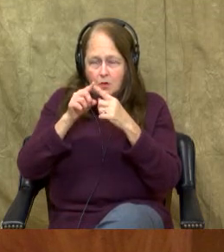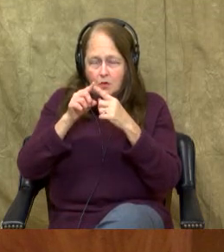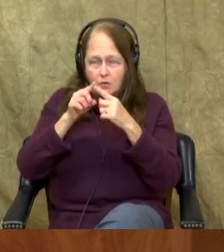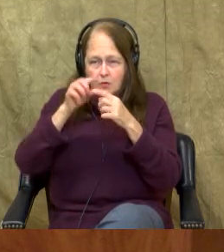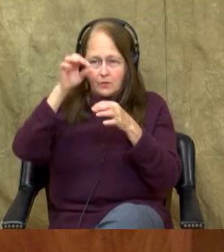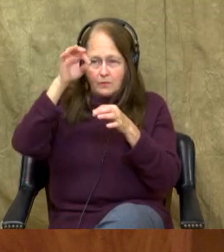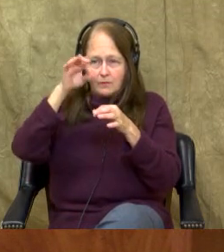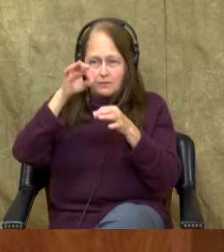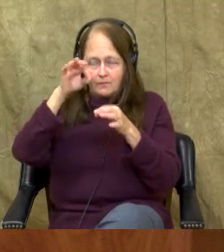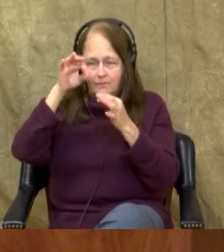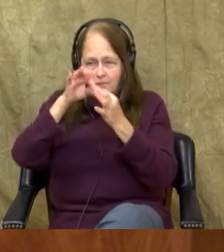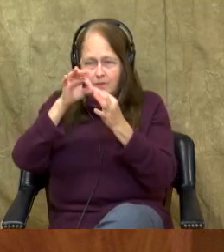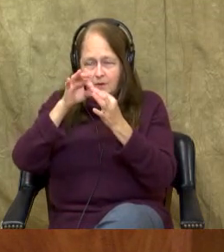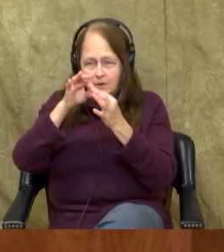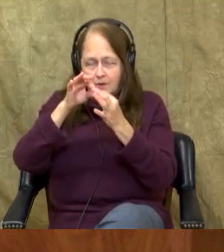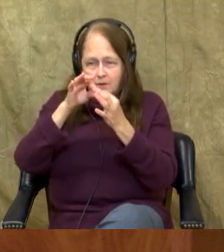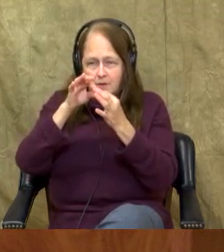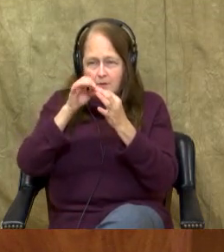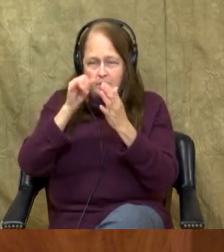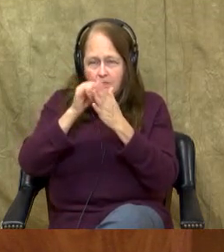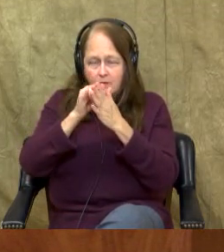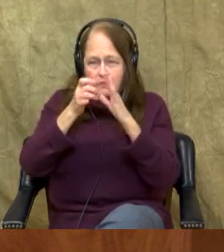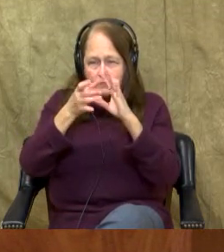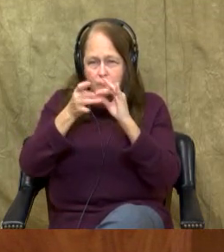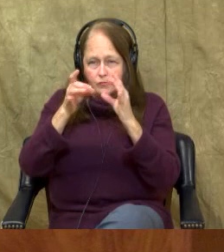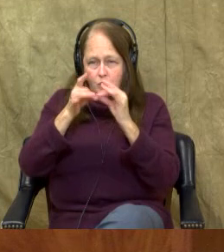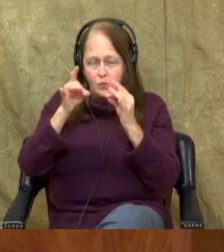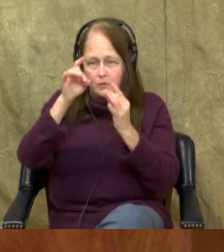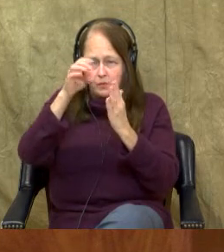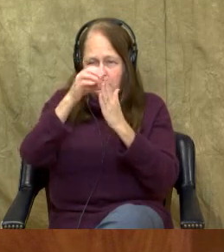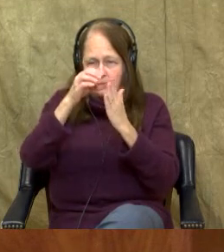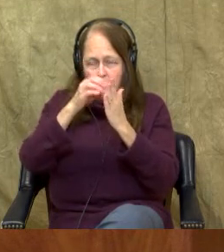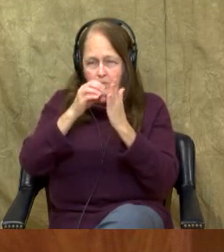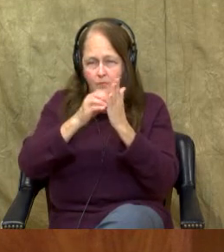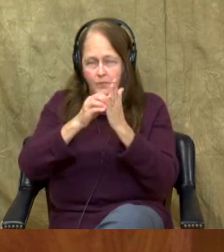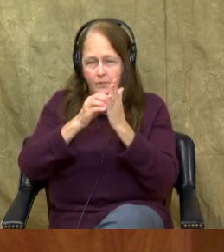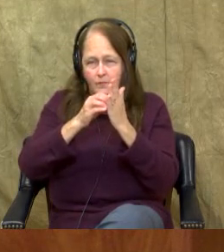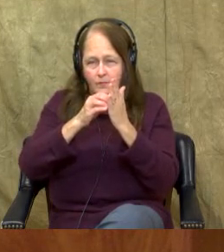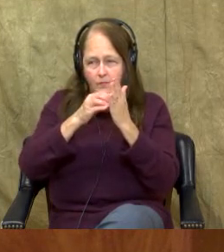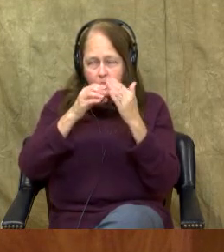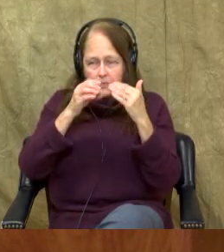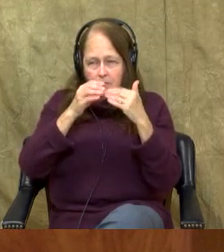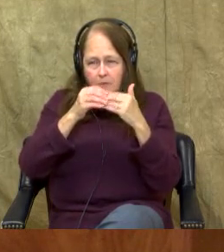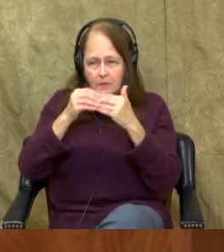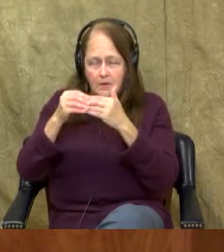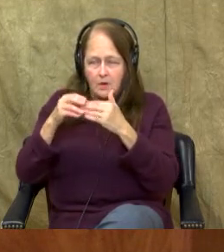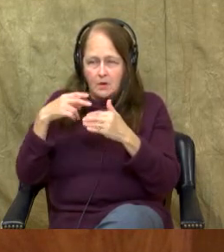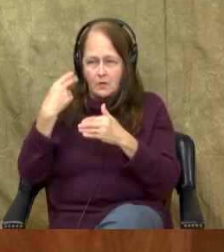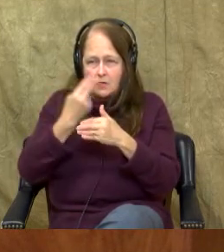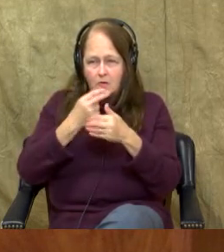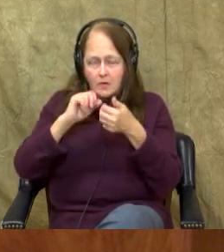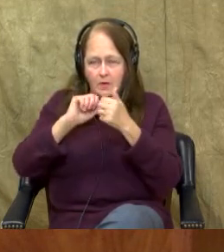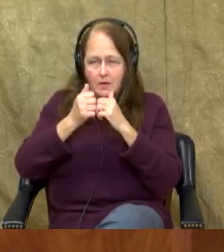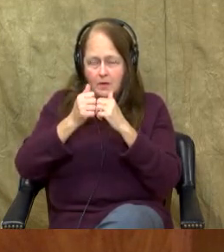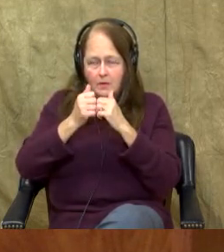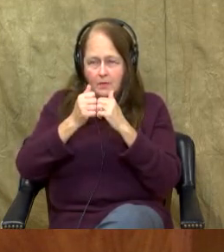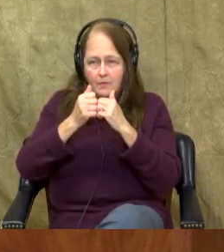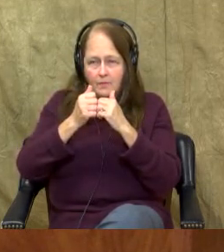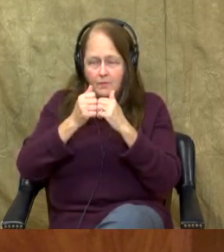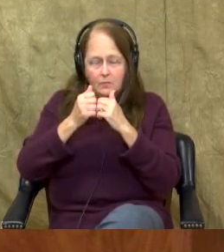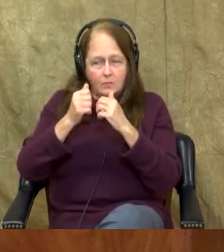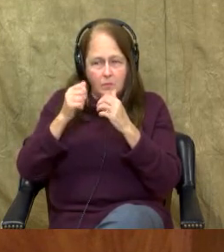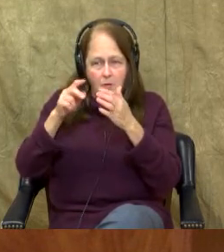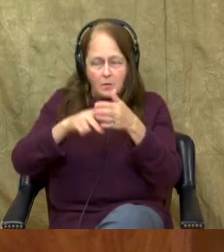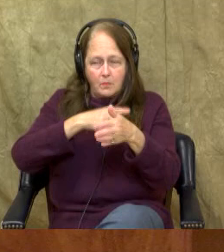overall structure of the text. It led us to a theme. So how do we examine this poem